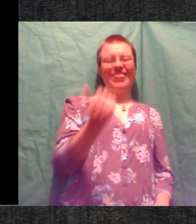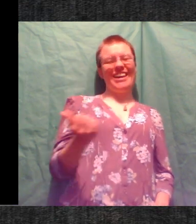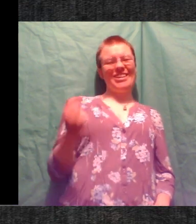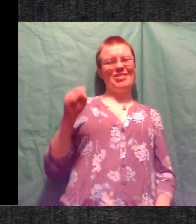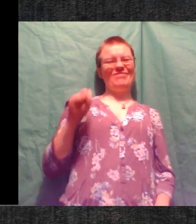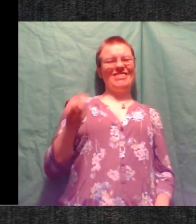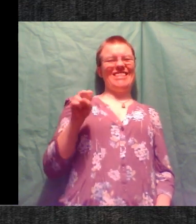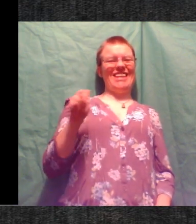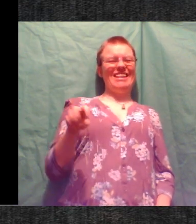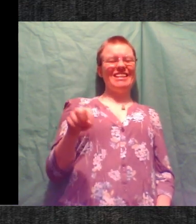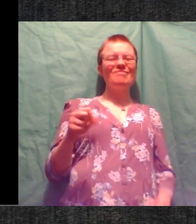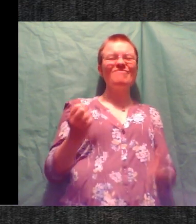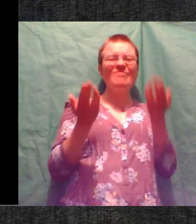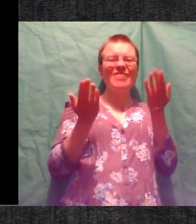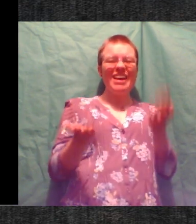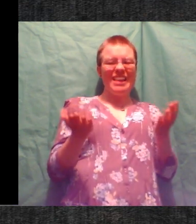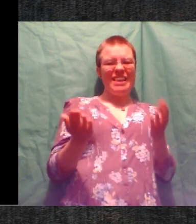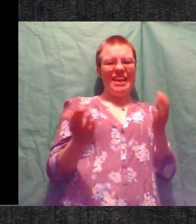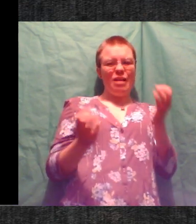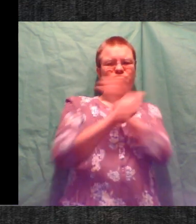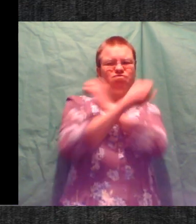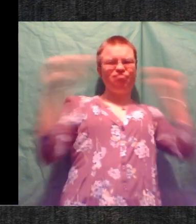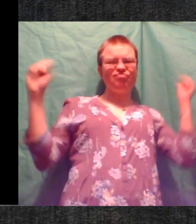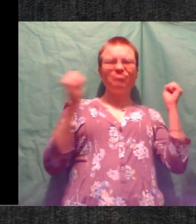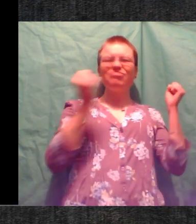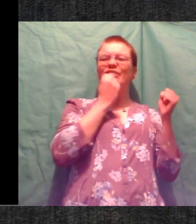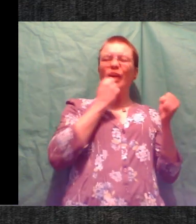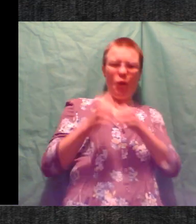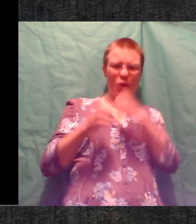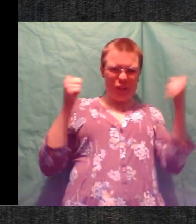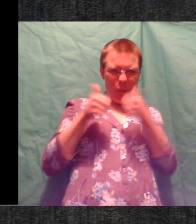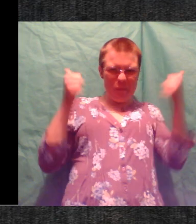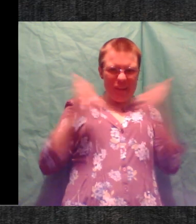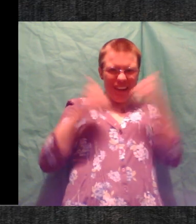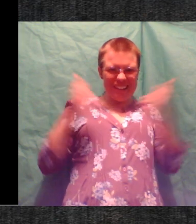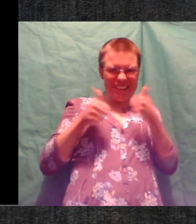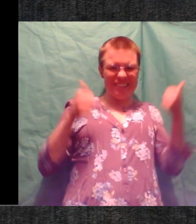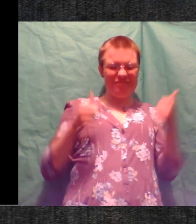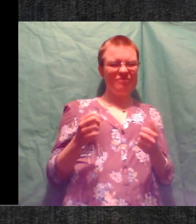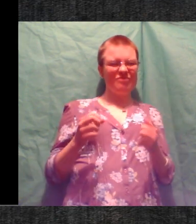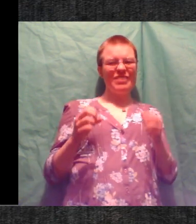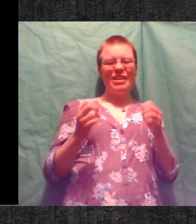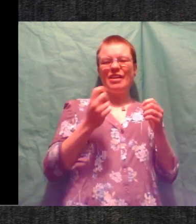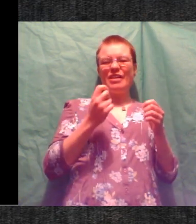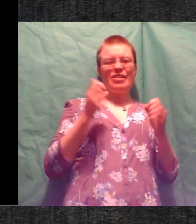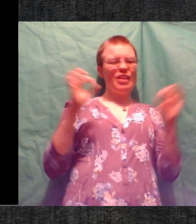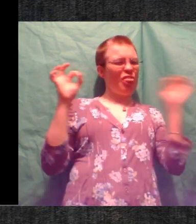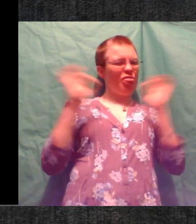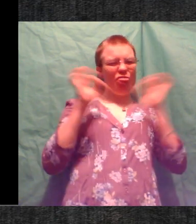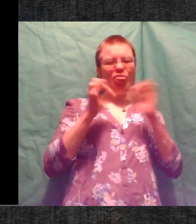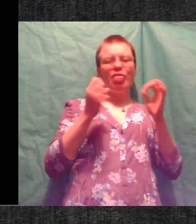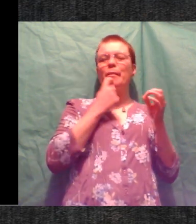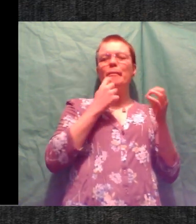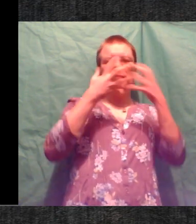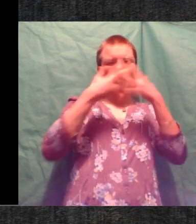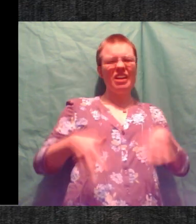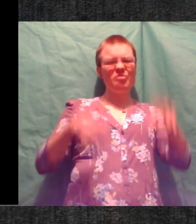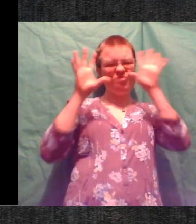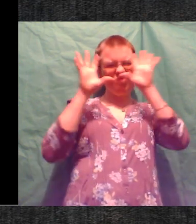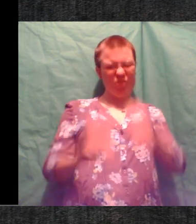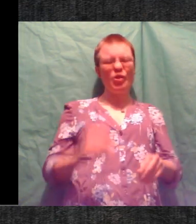Thank you, Snake. Now the detonation code is completed. Nothing can stop Metal Gear